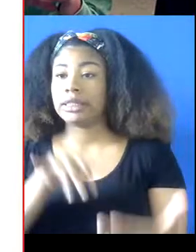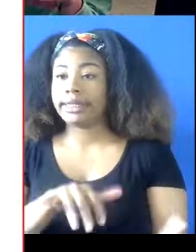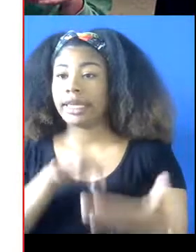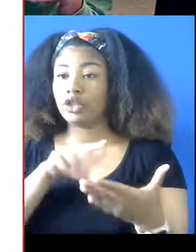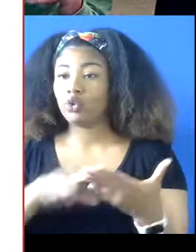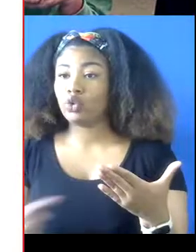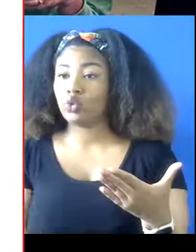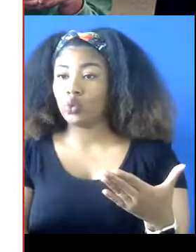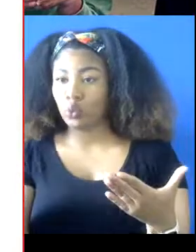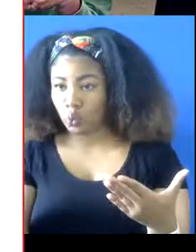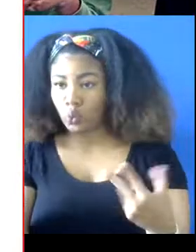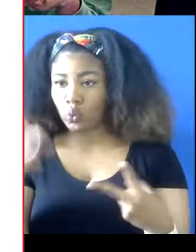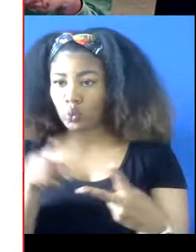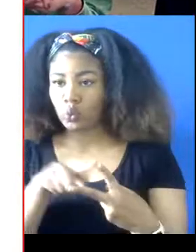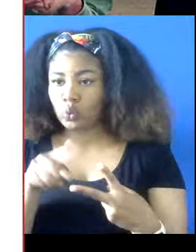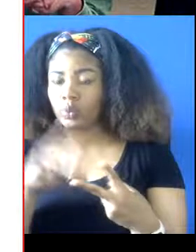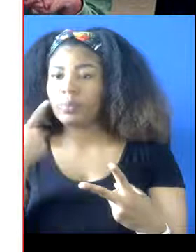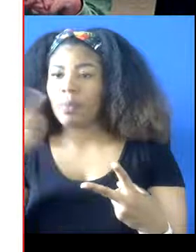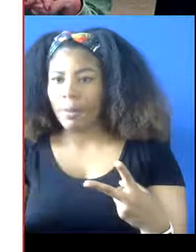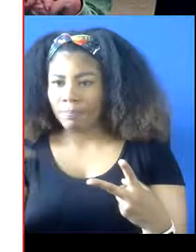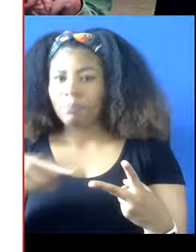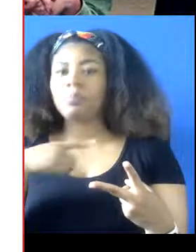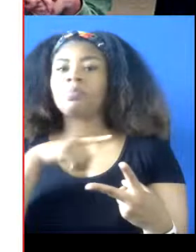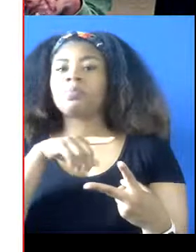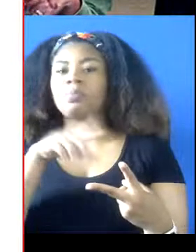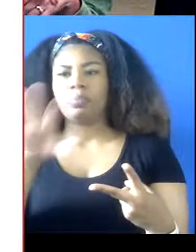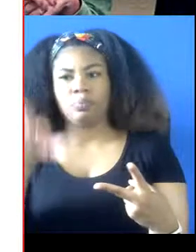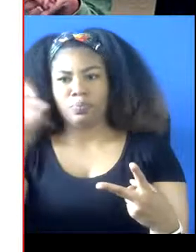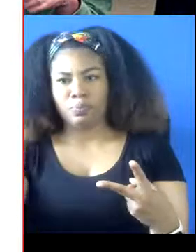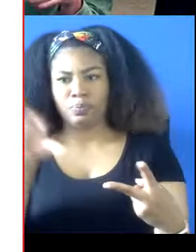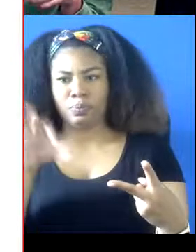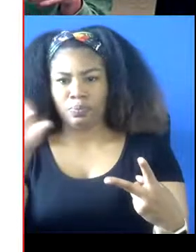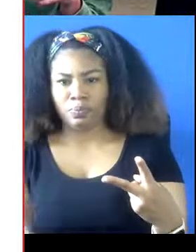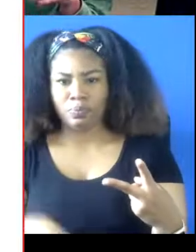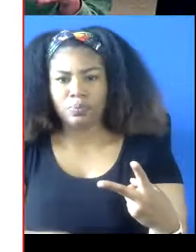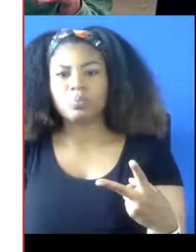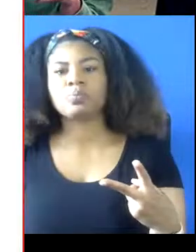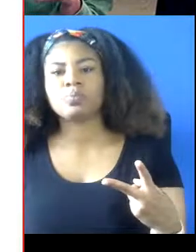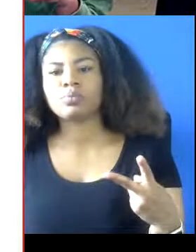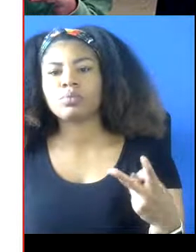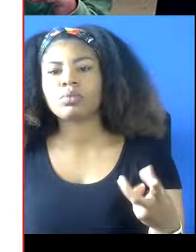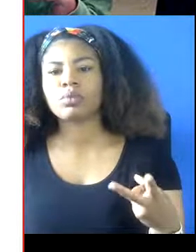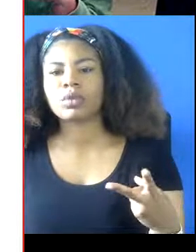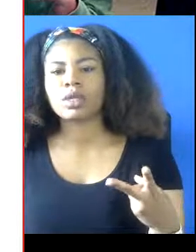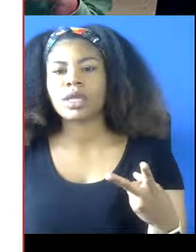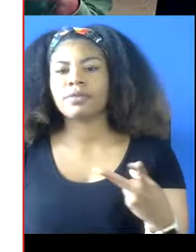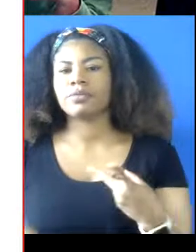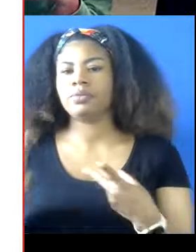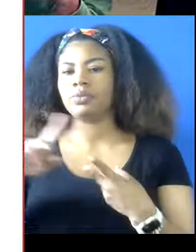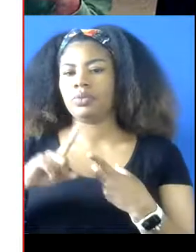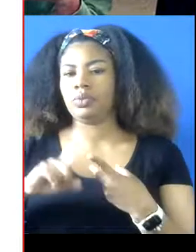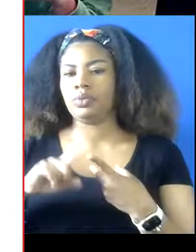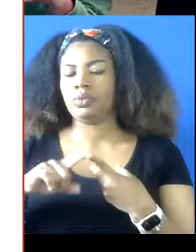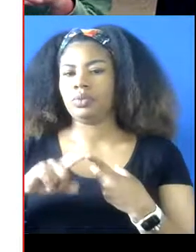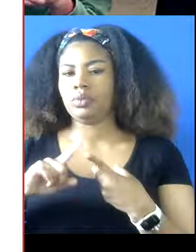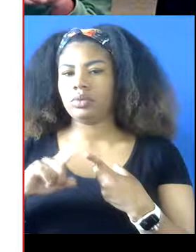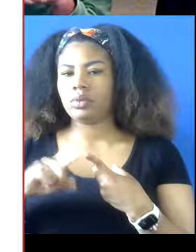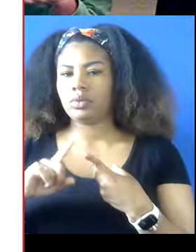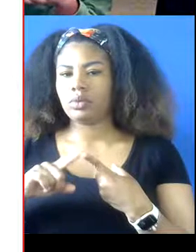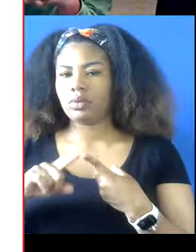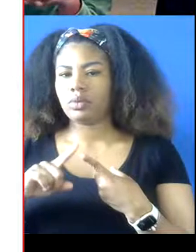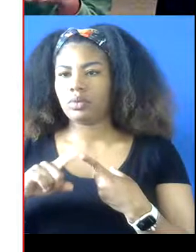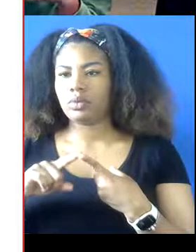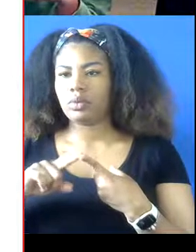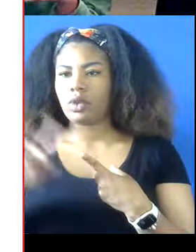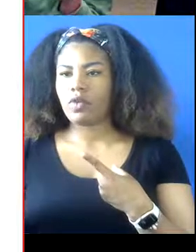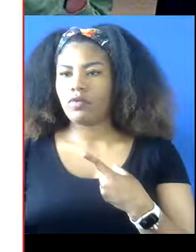share with you this morning. And one was actually the top one was actually presented